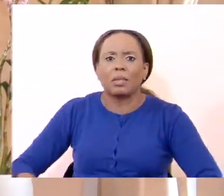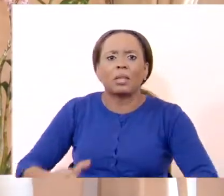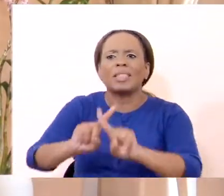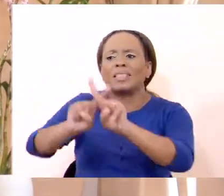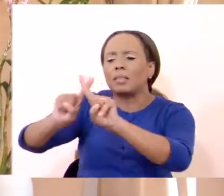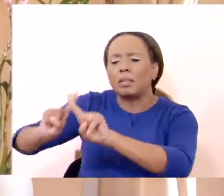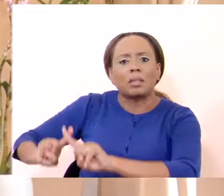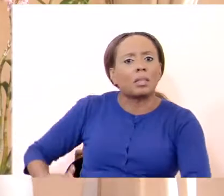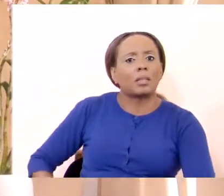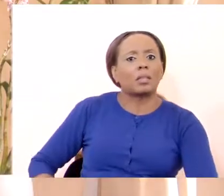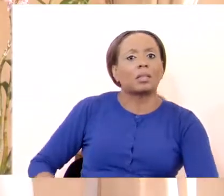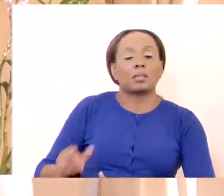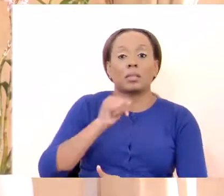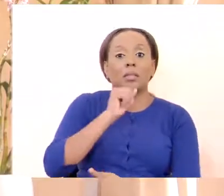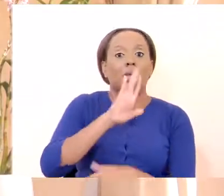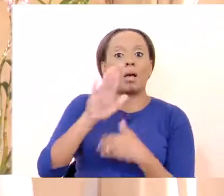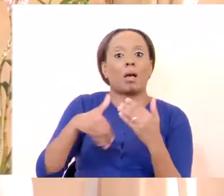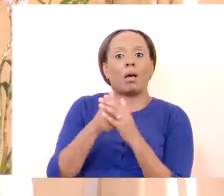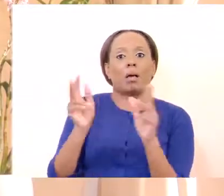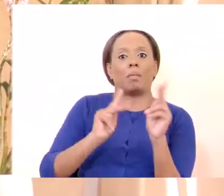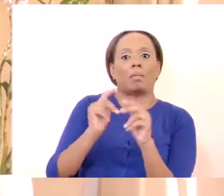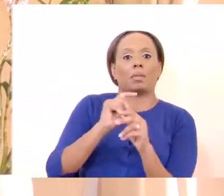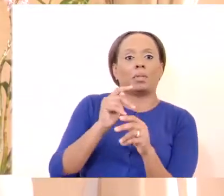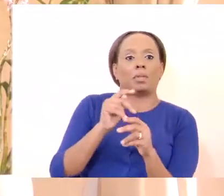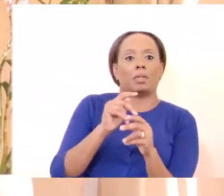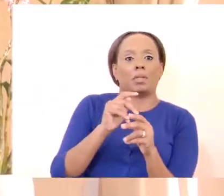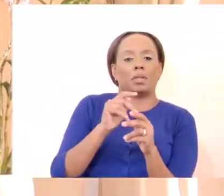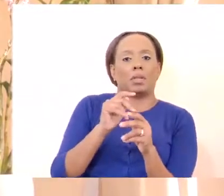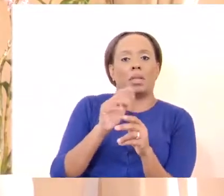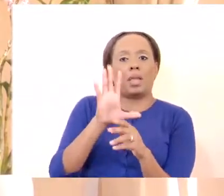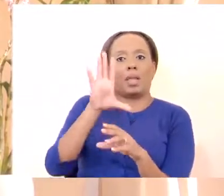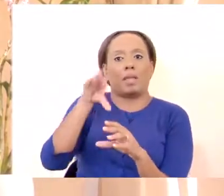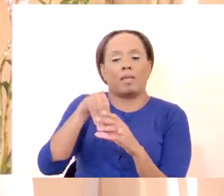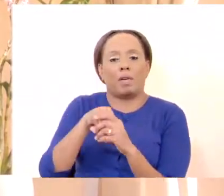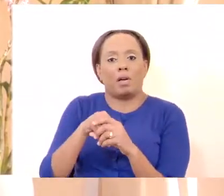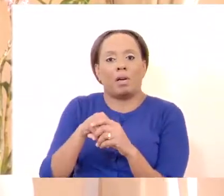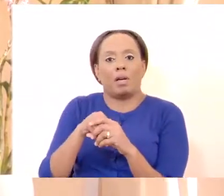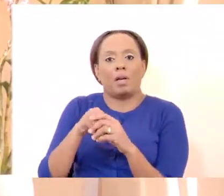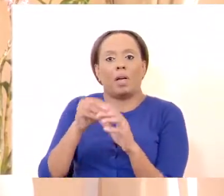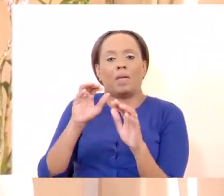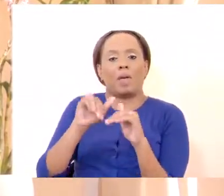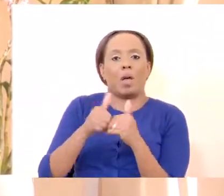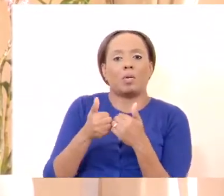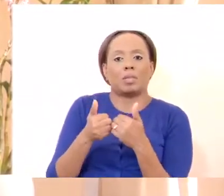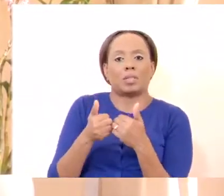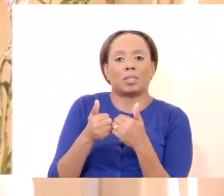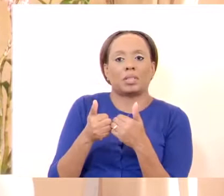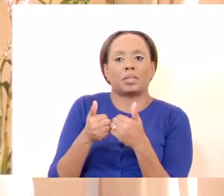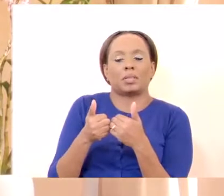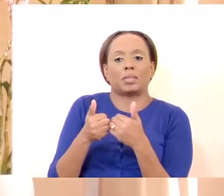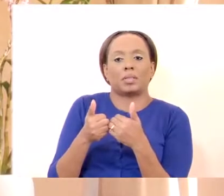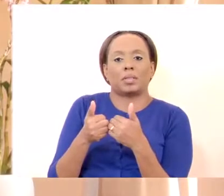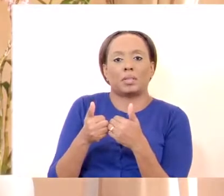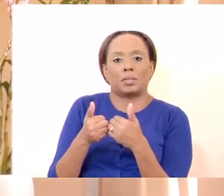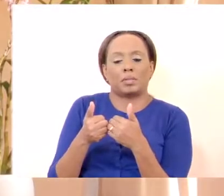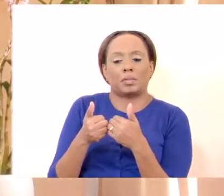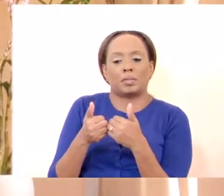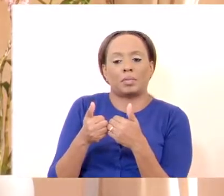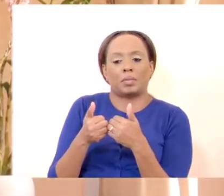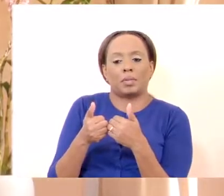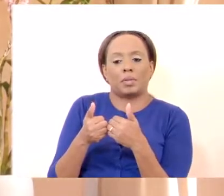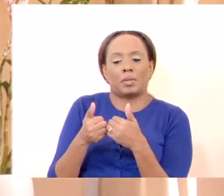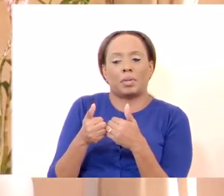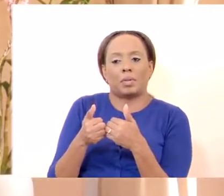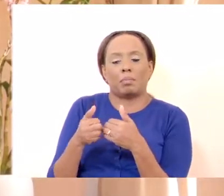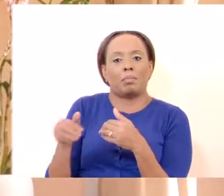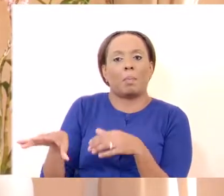not everyone is involved in the collection of those persons, and so we have to determine those cases that